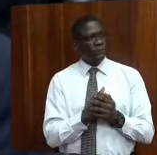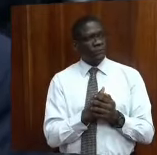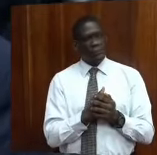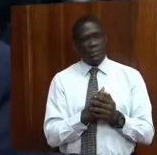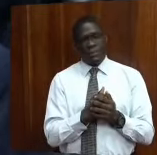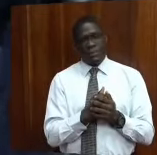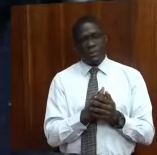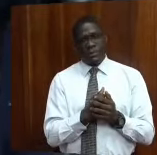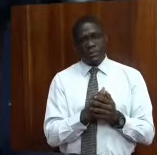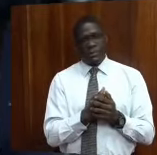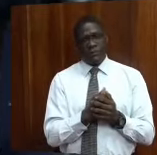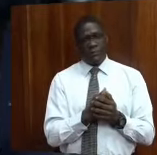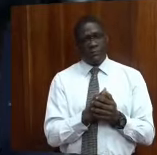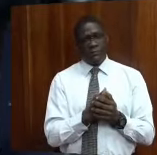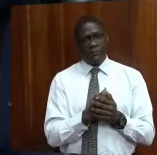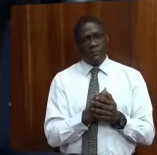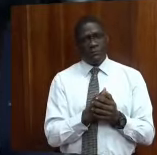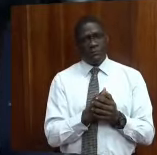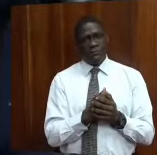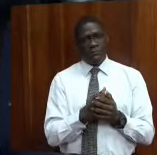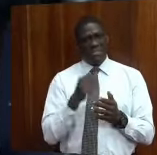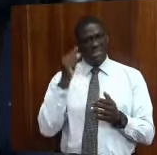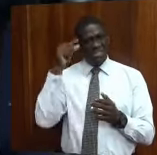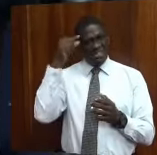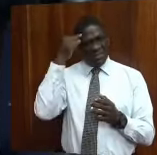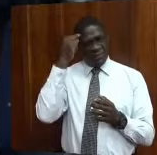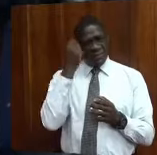our most precious commodity.